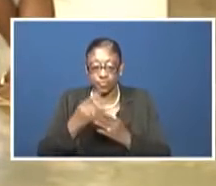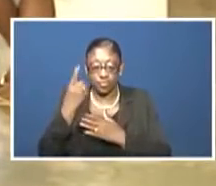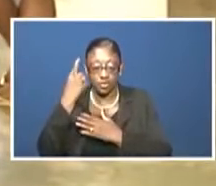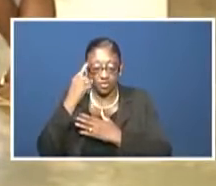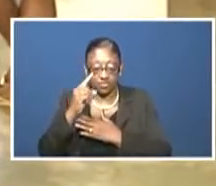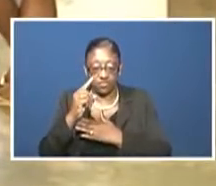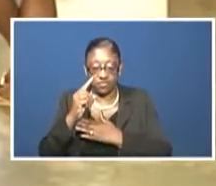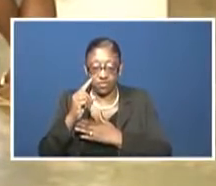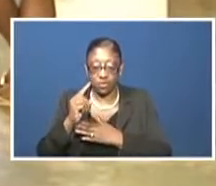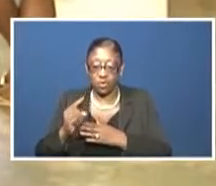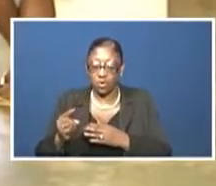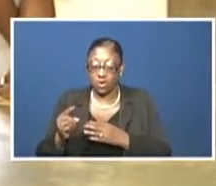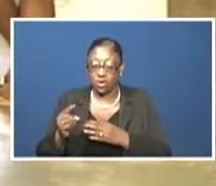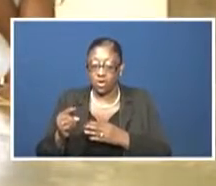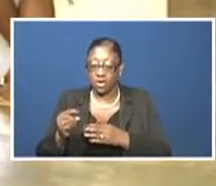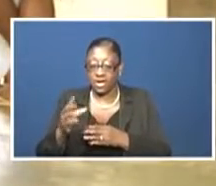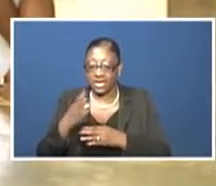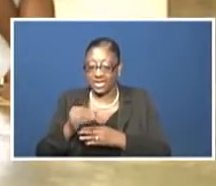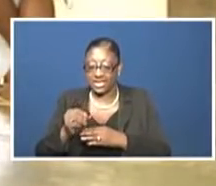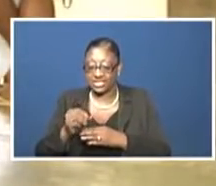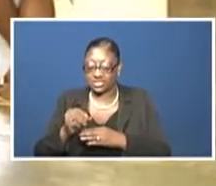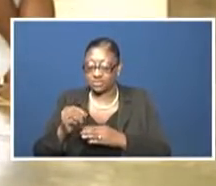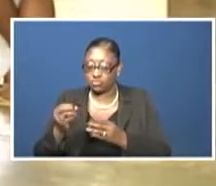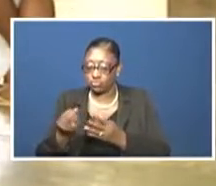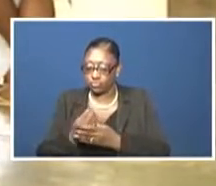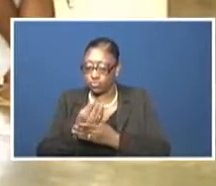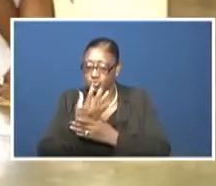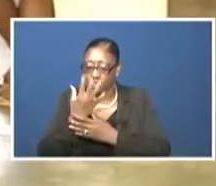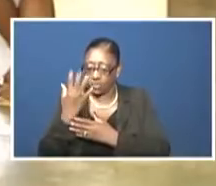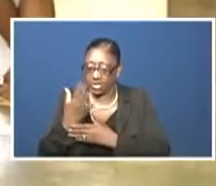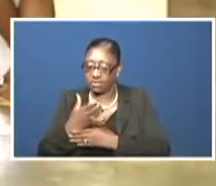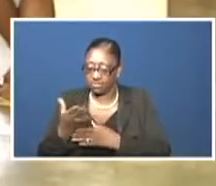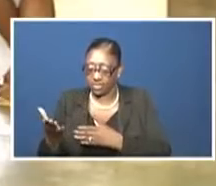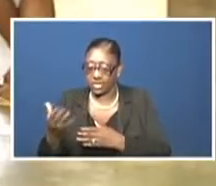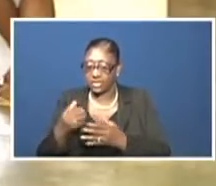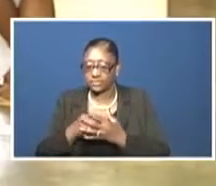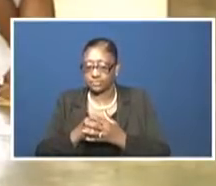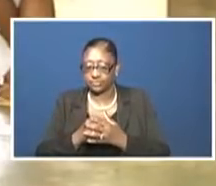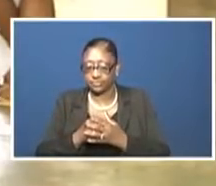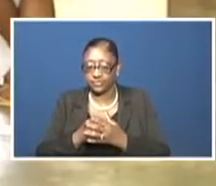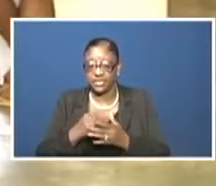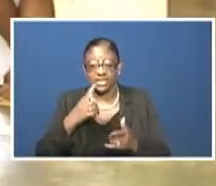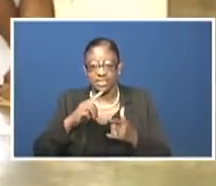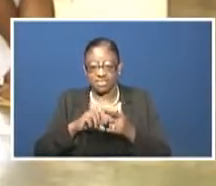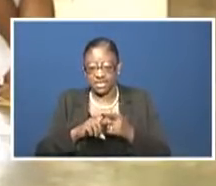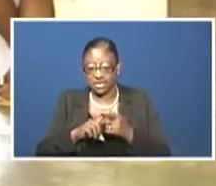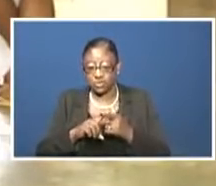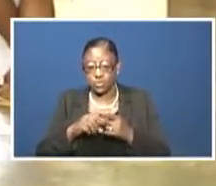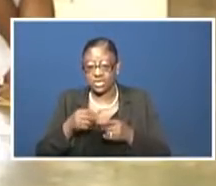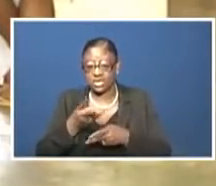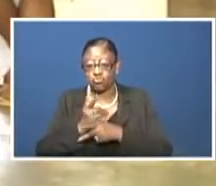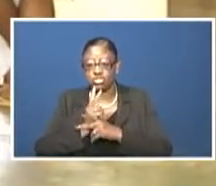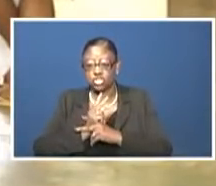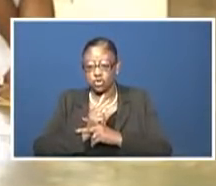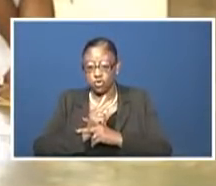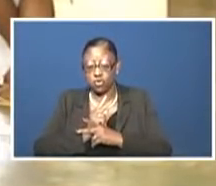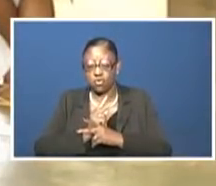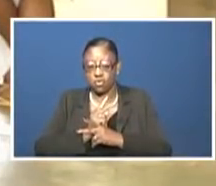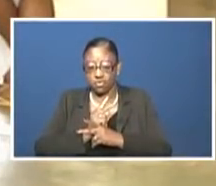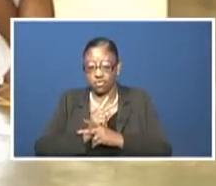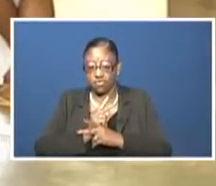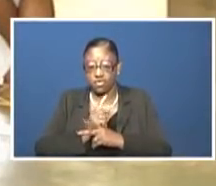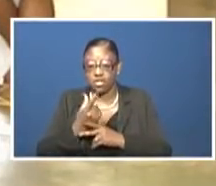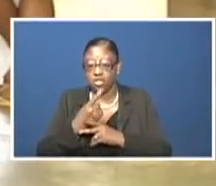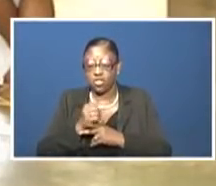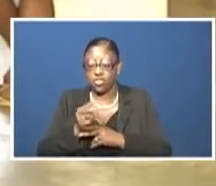golf courses and lawns and so on. And therefore, reserve the potable